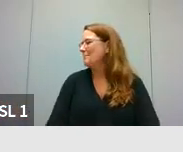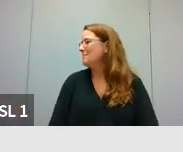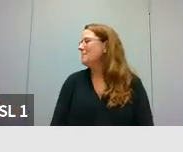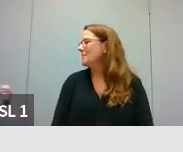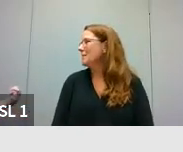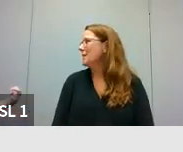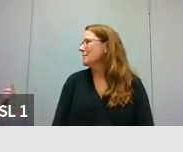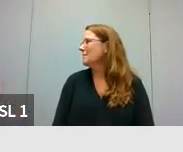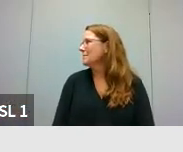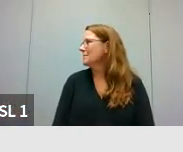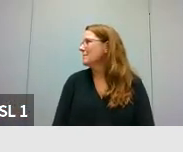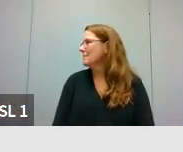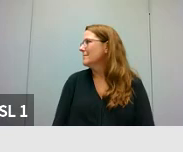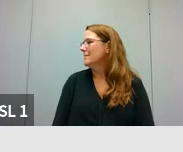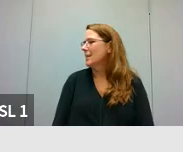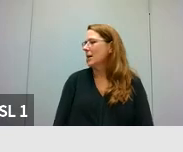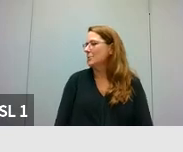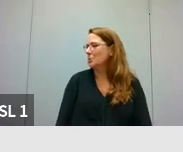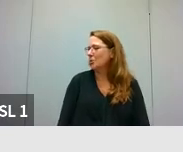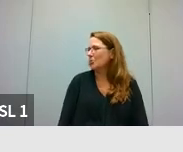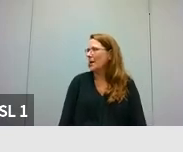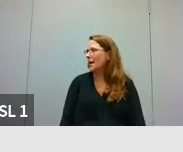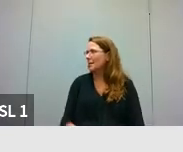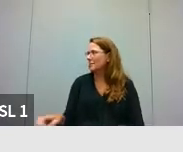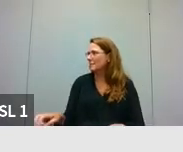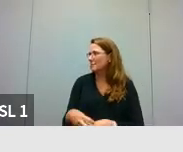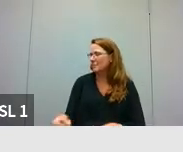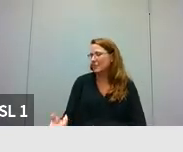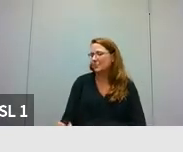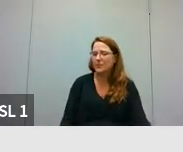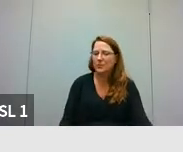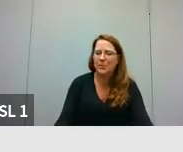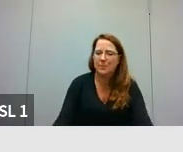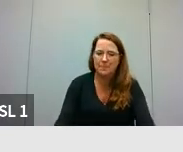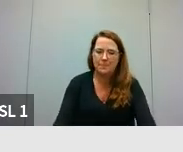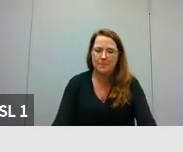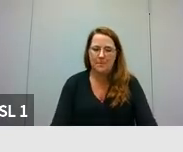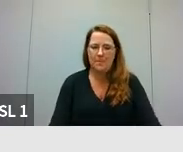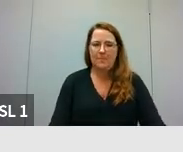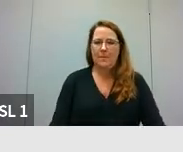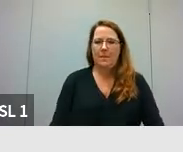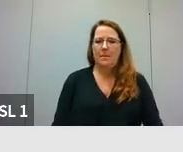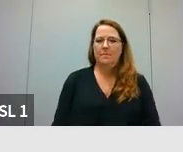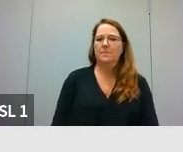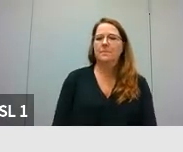Okay, there they Here we are. go. We got it. Thank you. Fantastic. Thank you, Debbie. Thank you, Communicate.